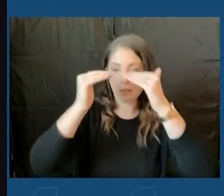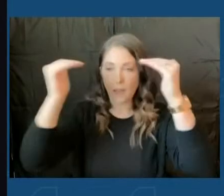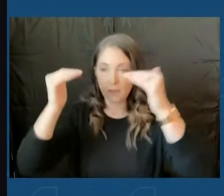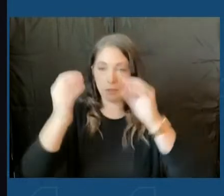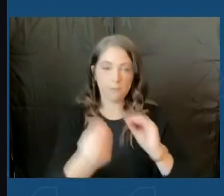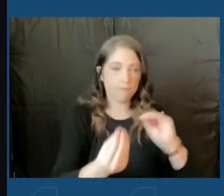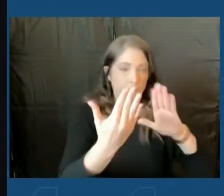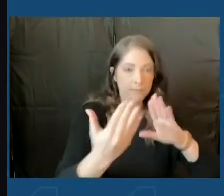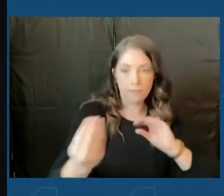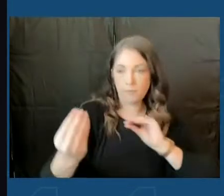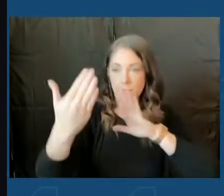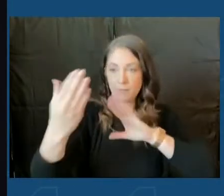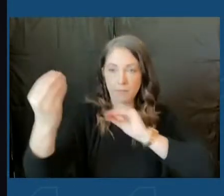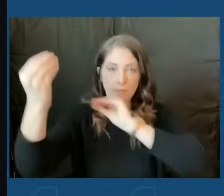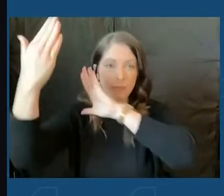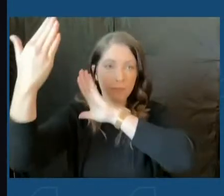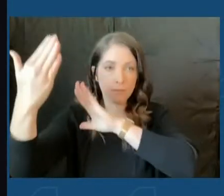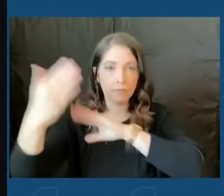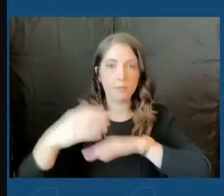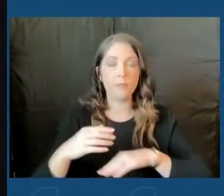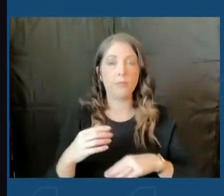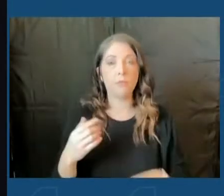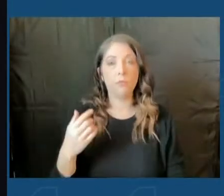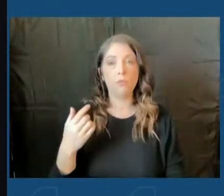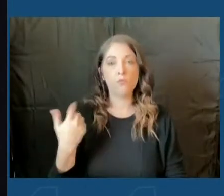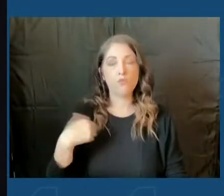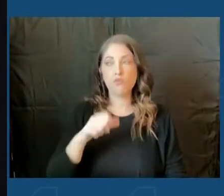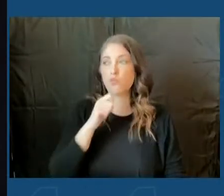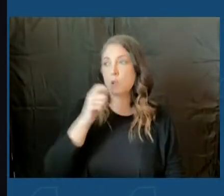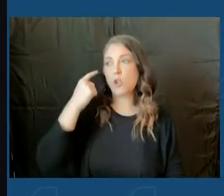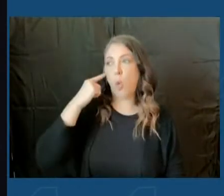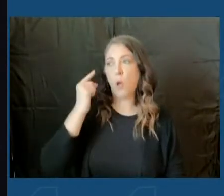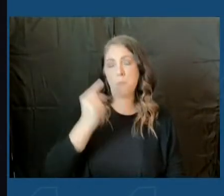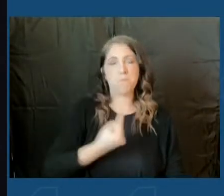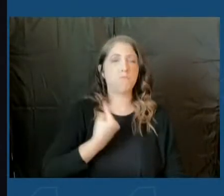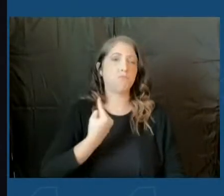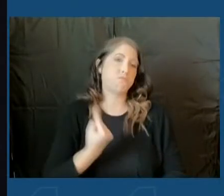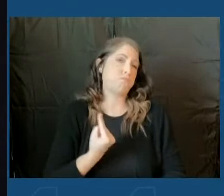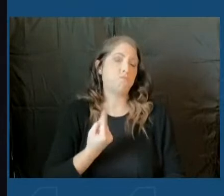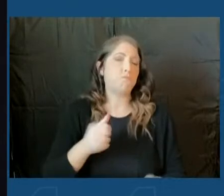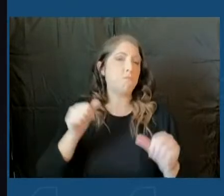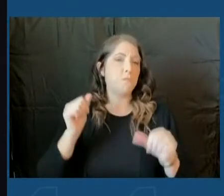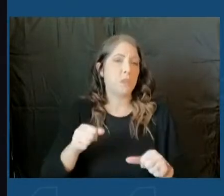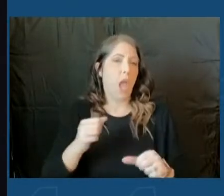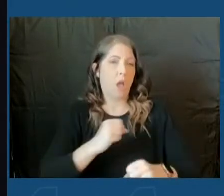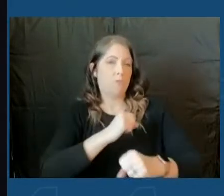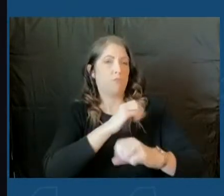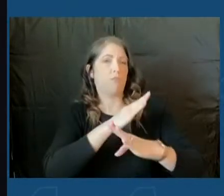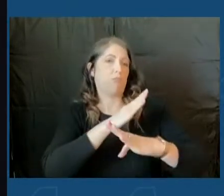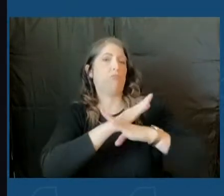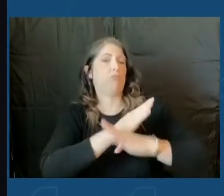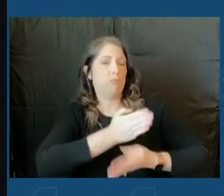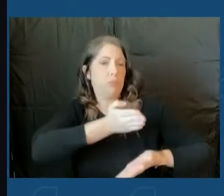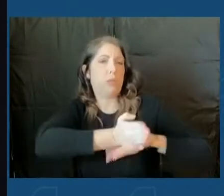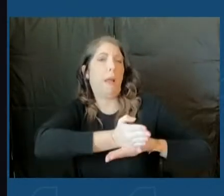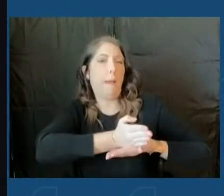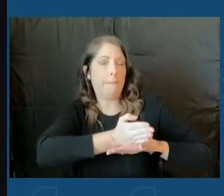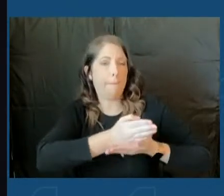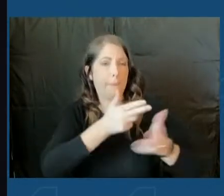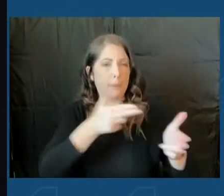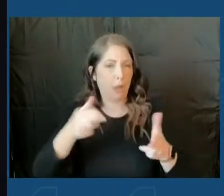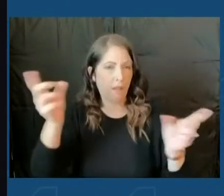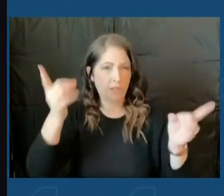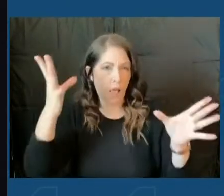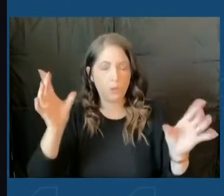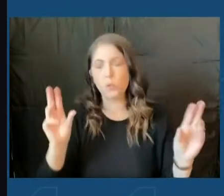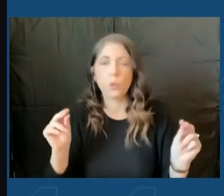we think that we alone will be able to stem gun violence, but because we